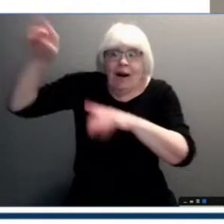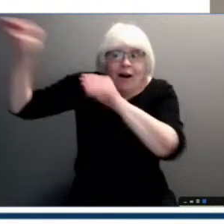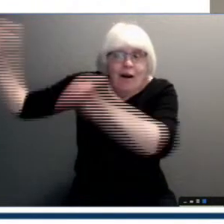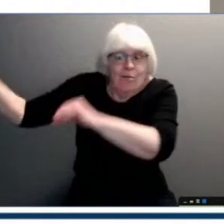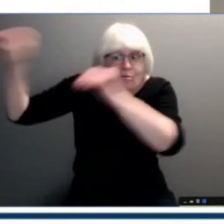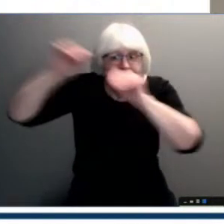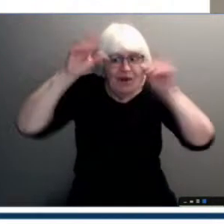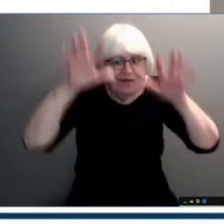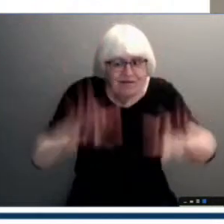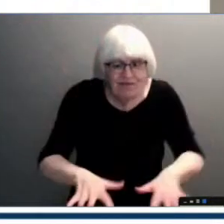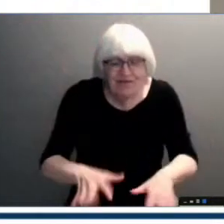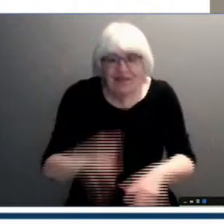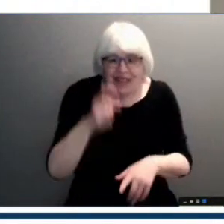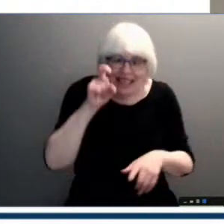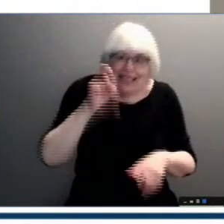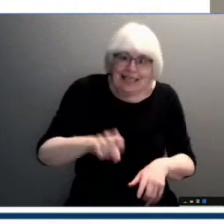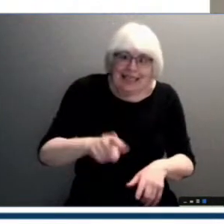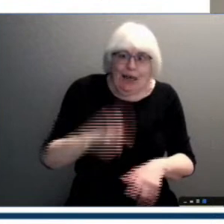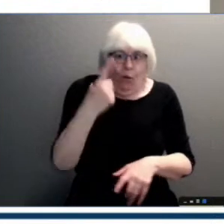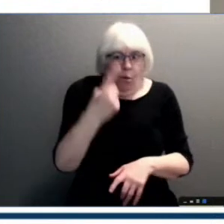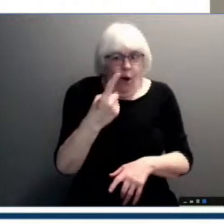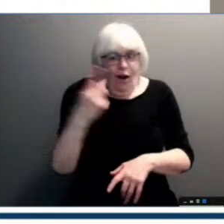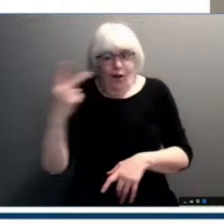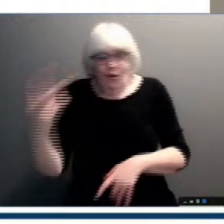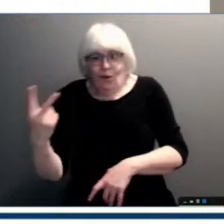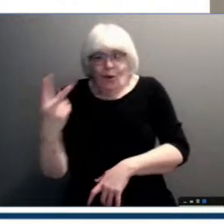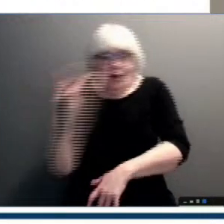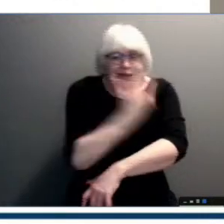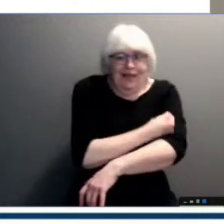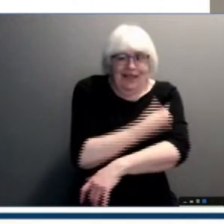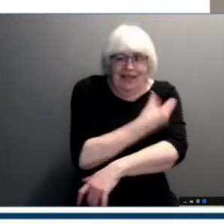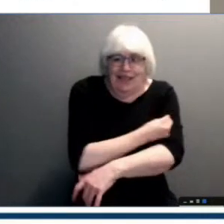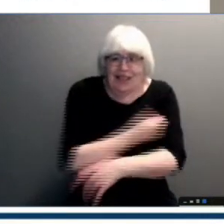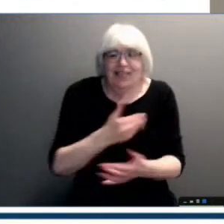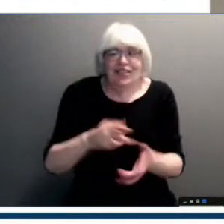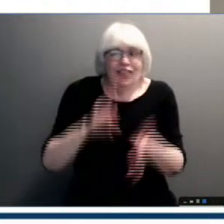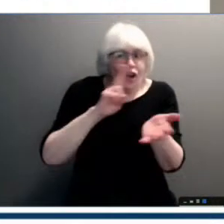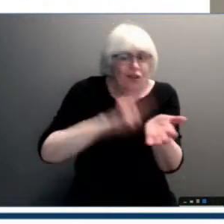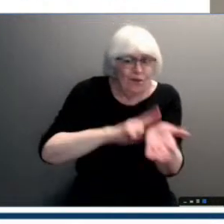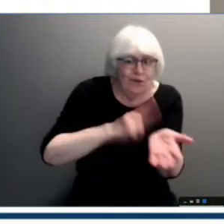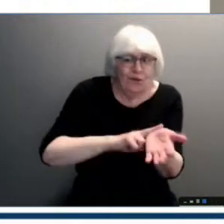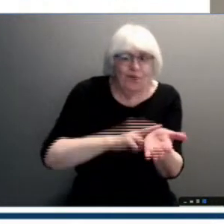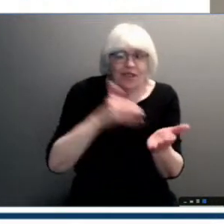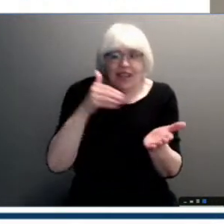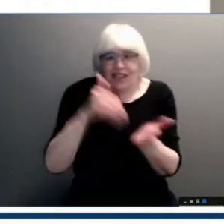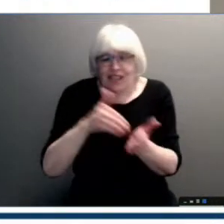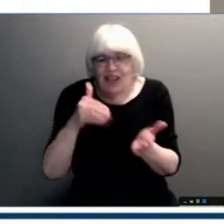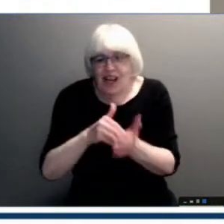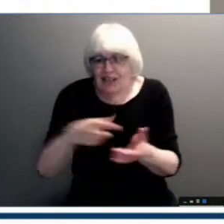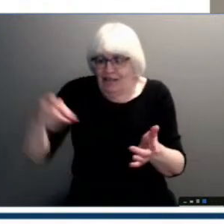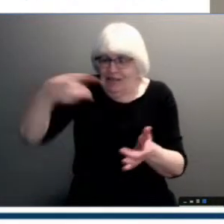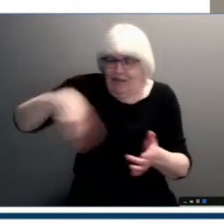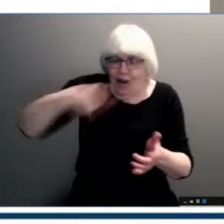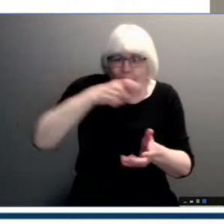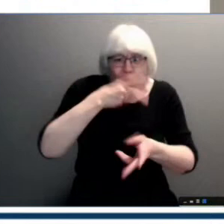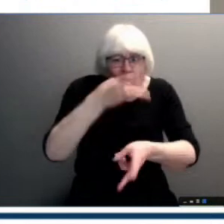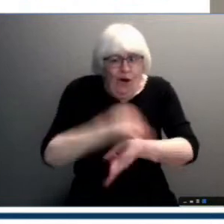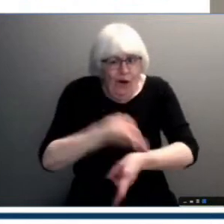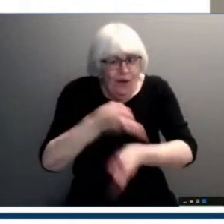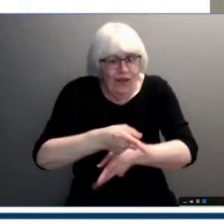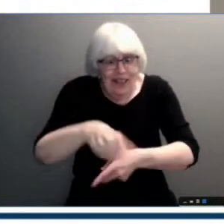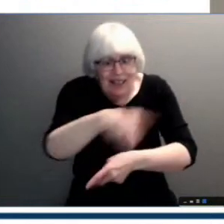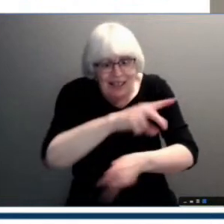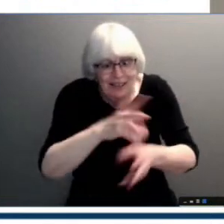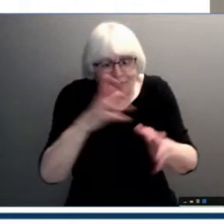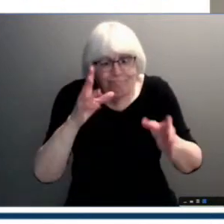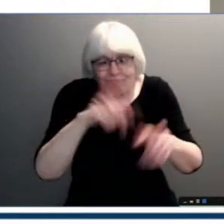also critical, given this variant is more transmissible and they care for people who are sick. Almost all of our vaccine